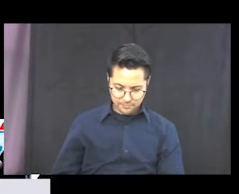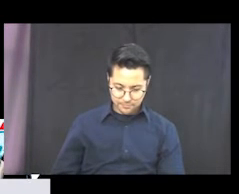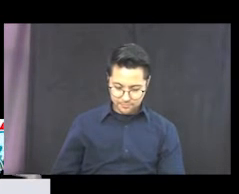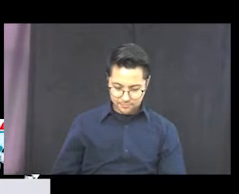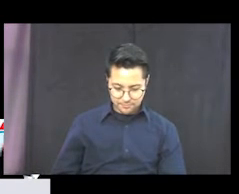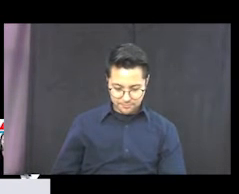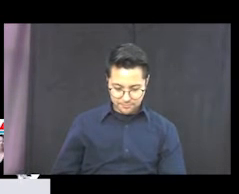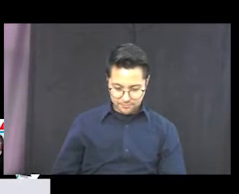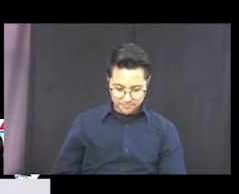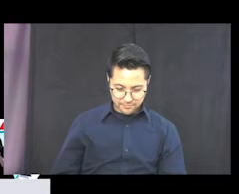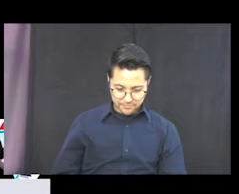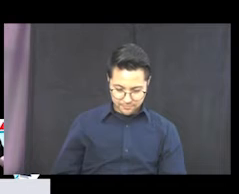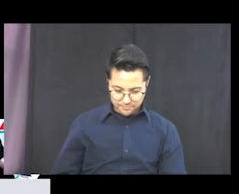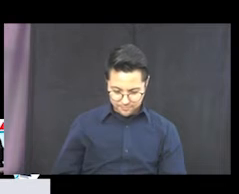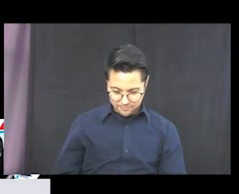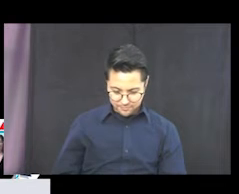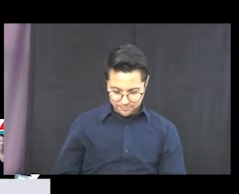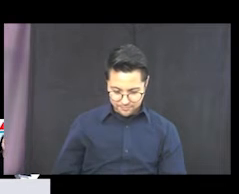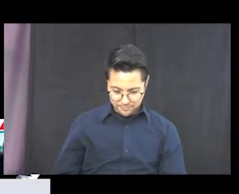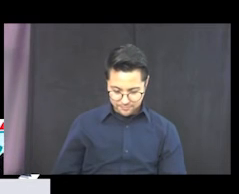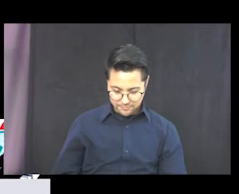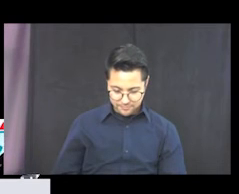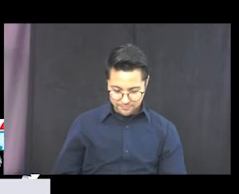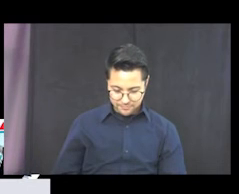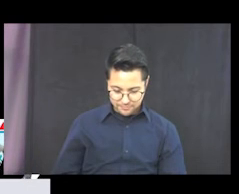Freestyle. Do the dab.